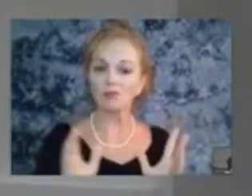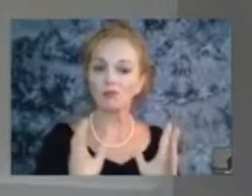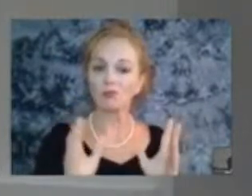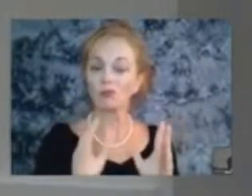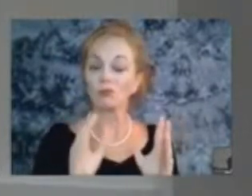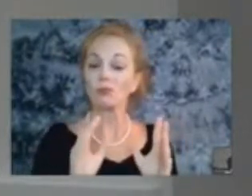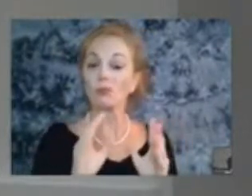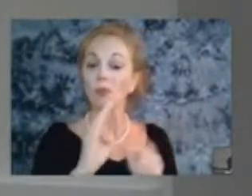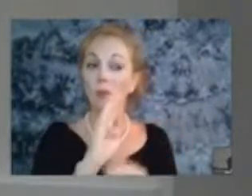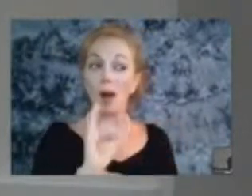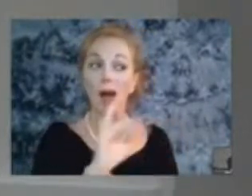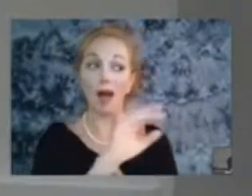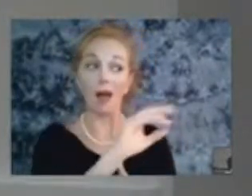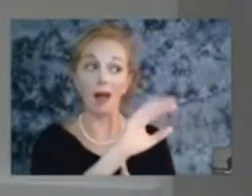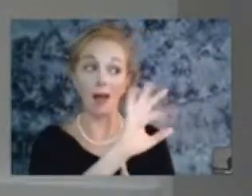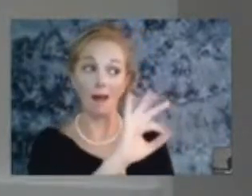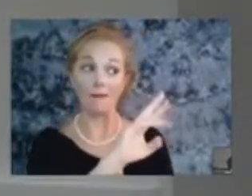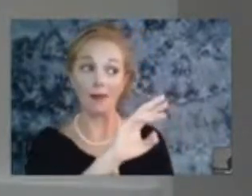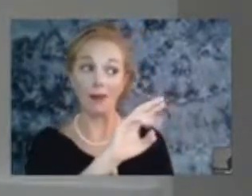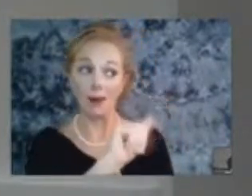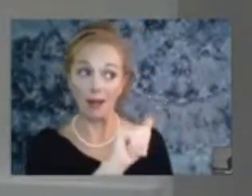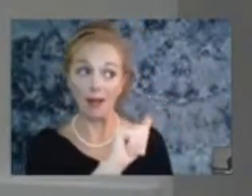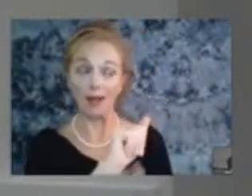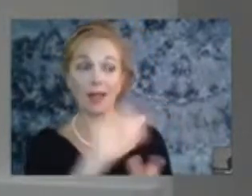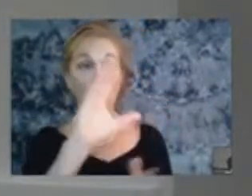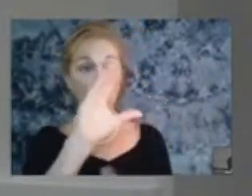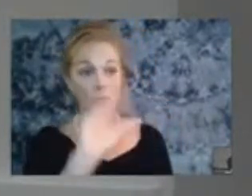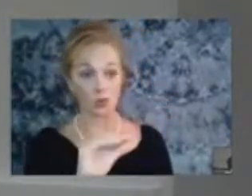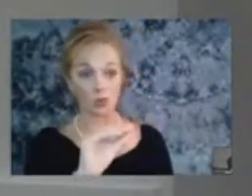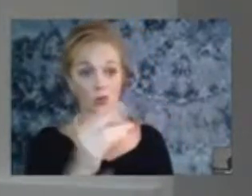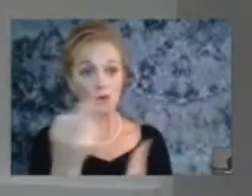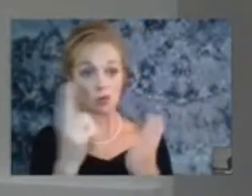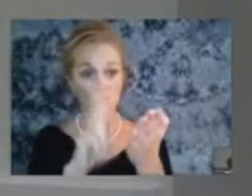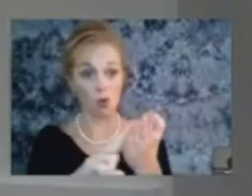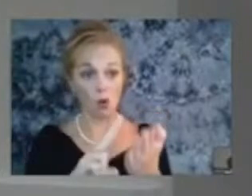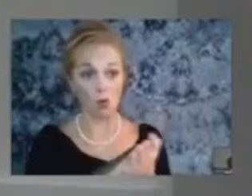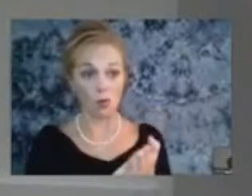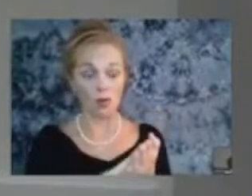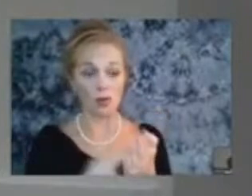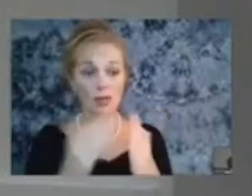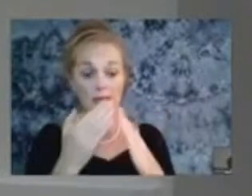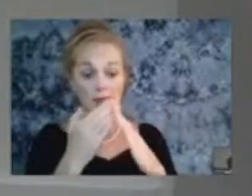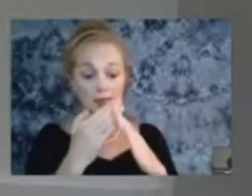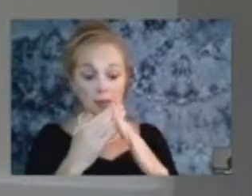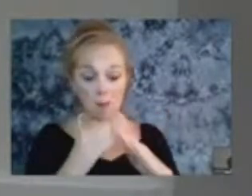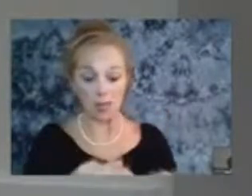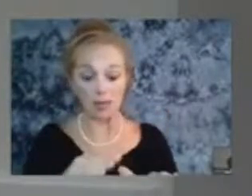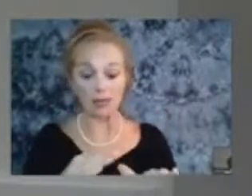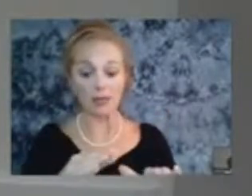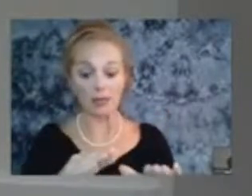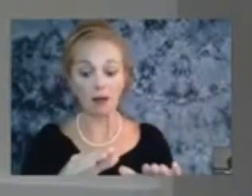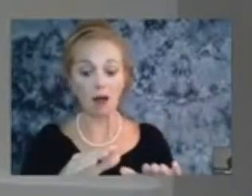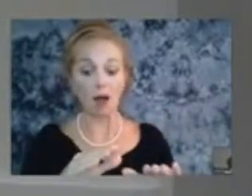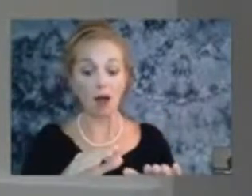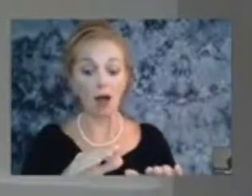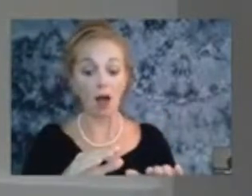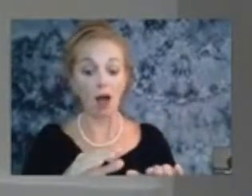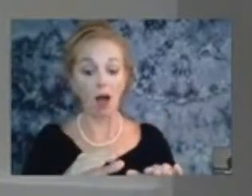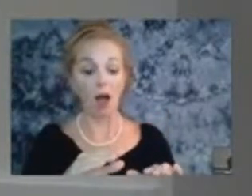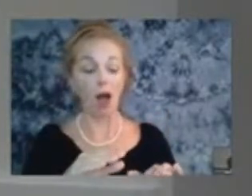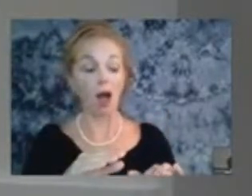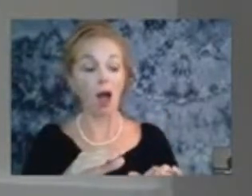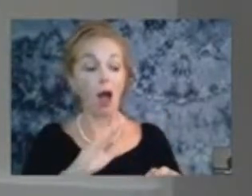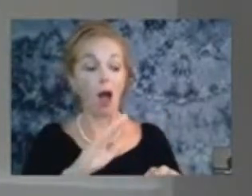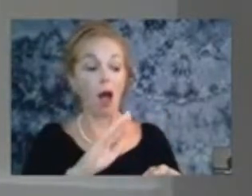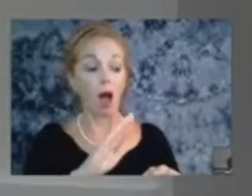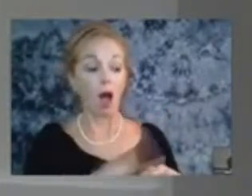FRA take-up, reduced enrollment, splitting the on-site students into A, B, and